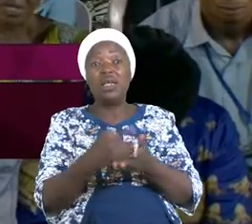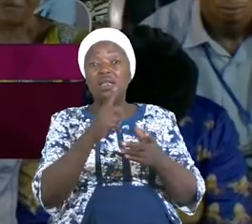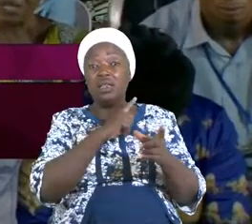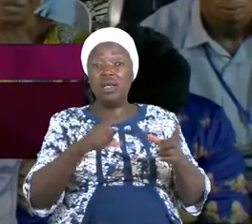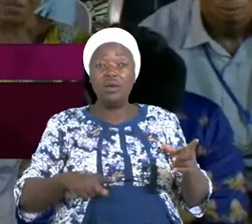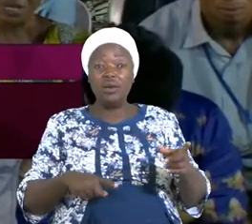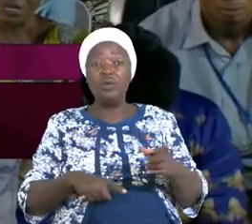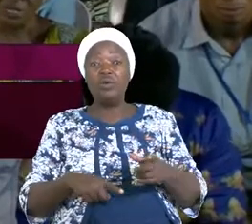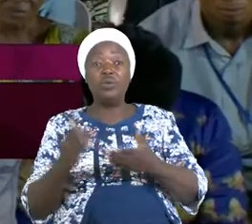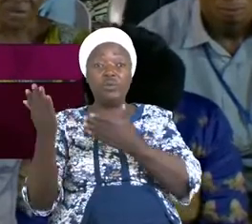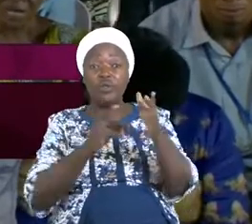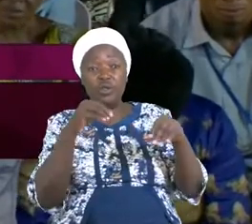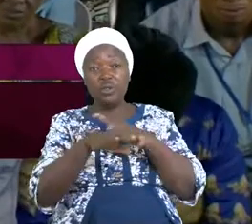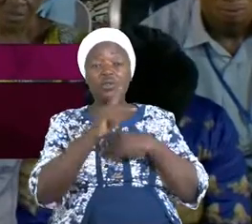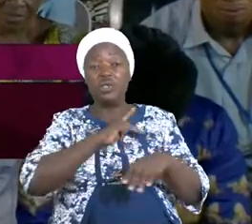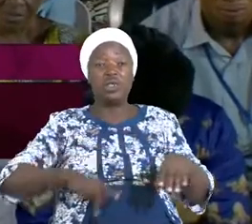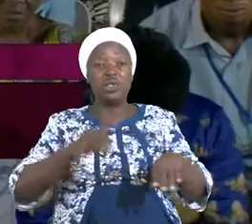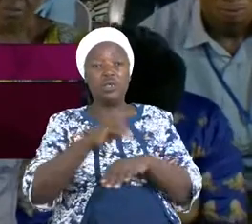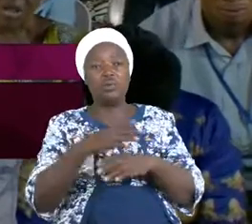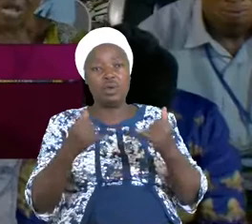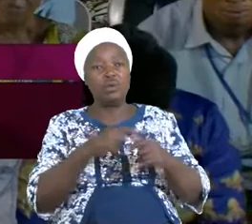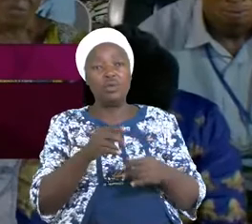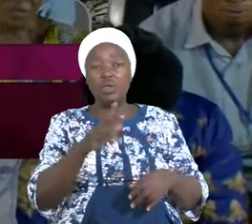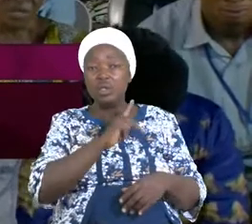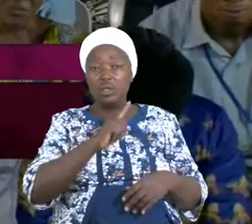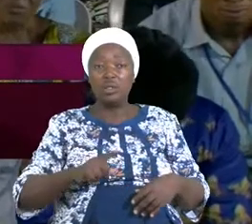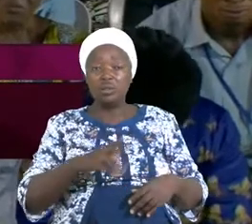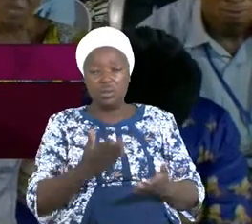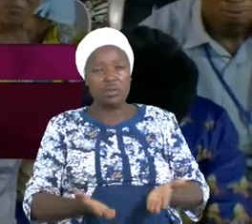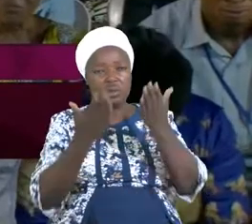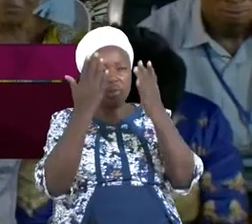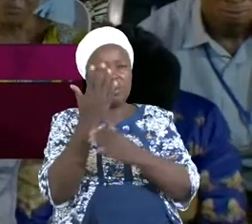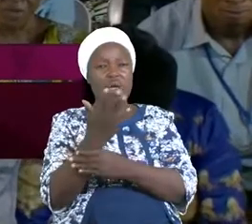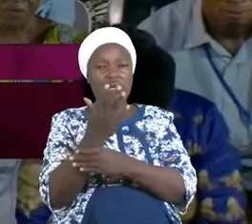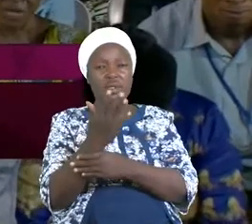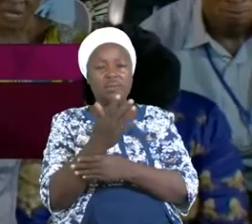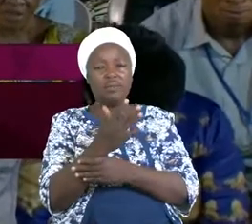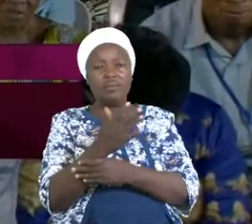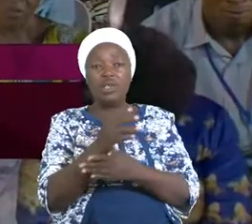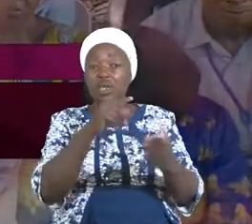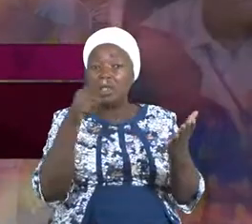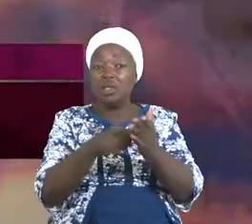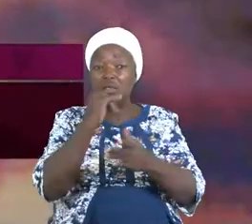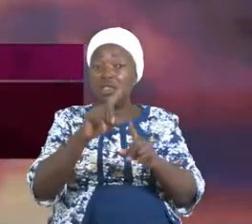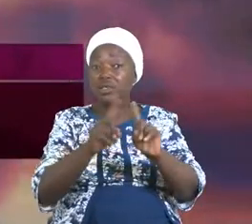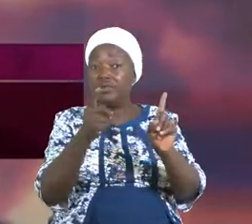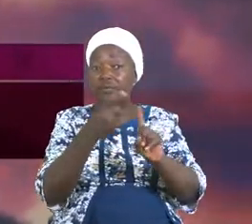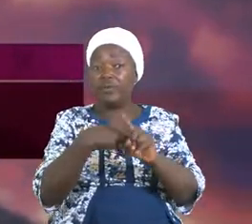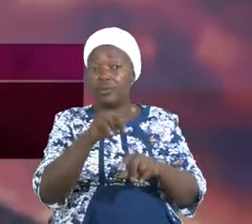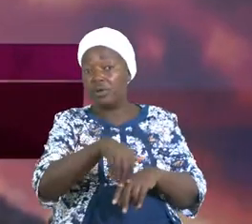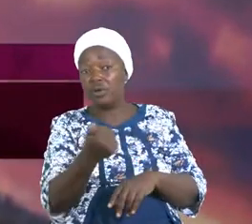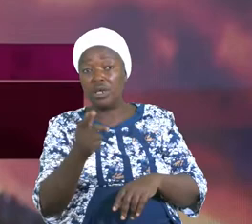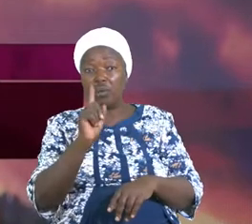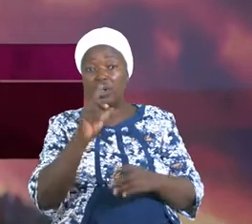the kingdom. You raise up your hand. This is different from the other one I prayed. This is